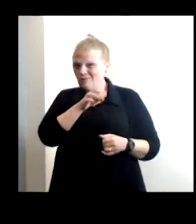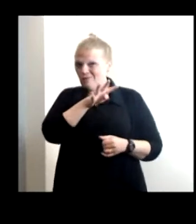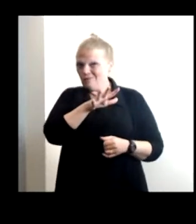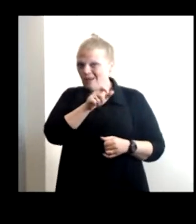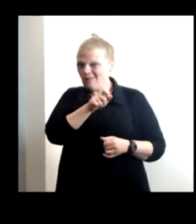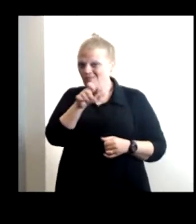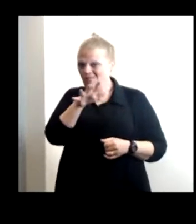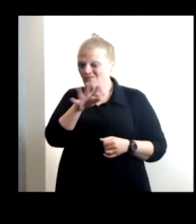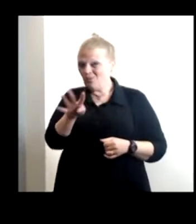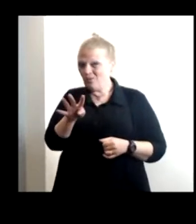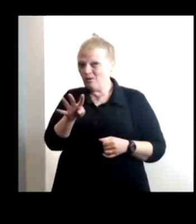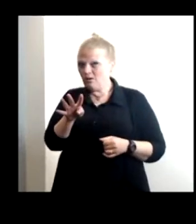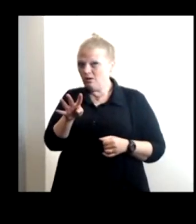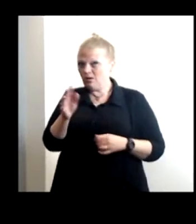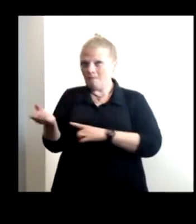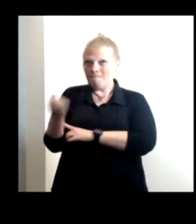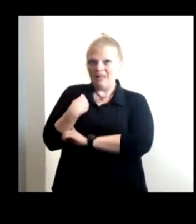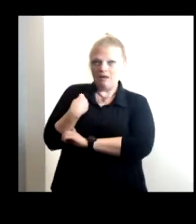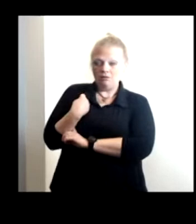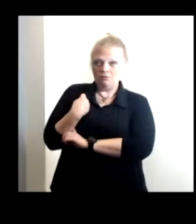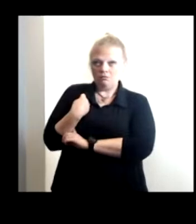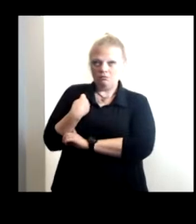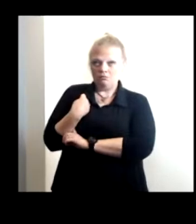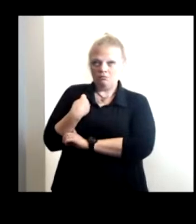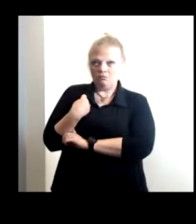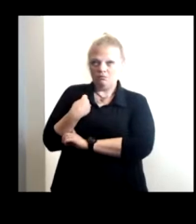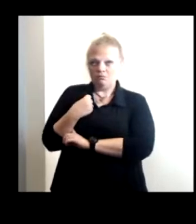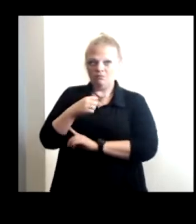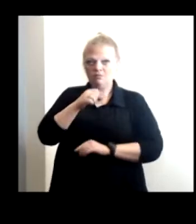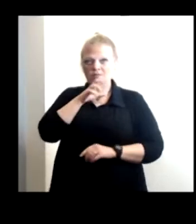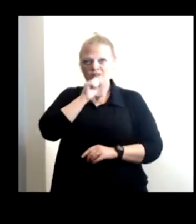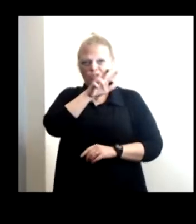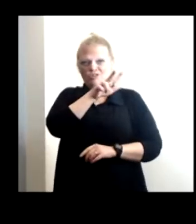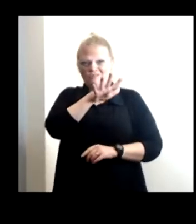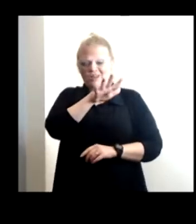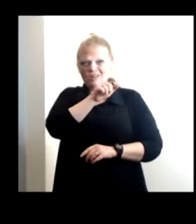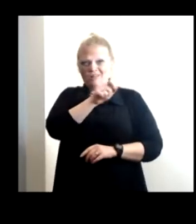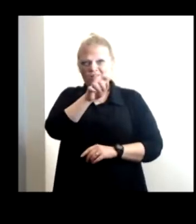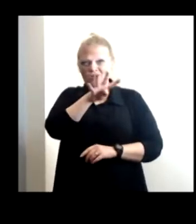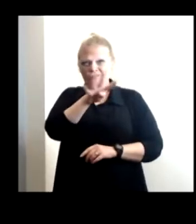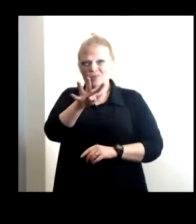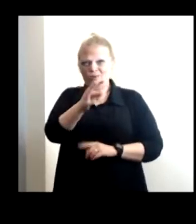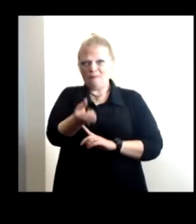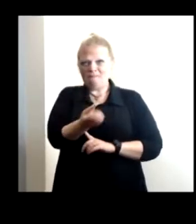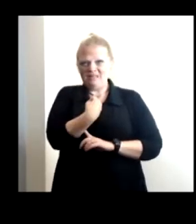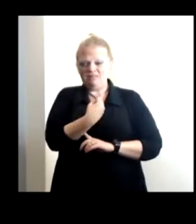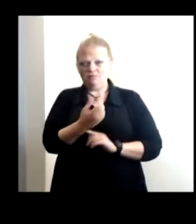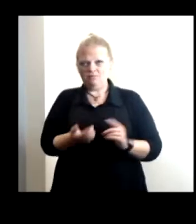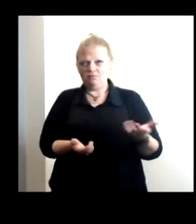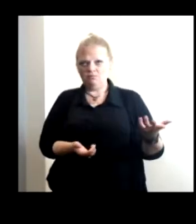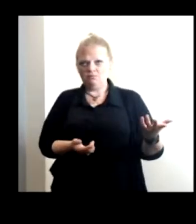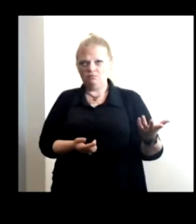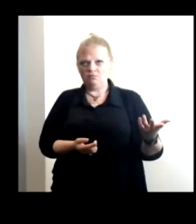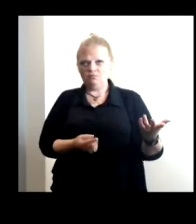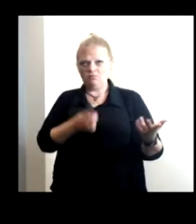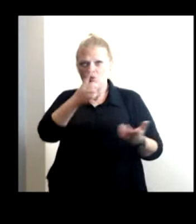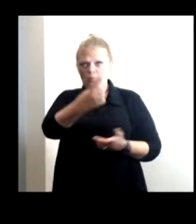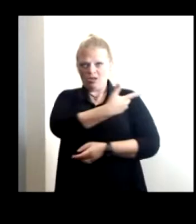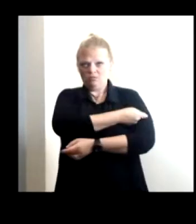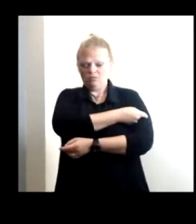54, we're actually being beat by the 35 to 44-year-olds. 35 to 44-year-olds, one